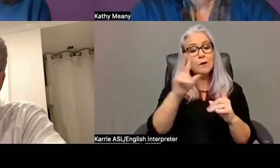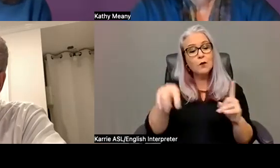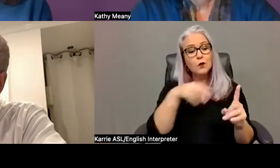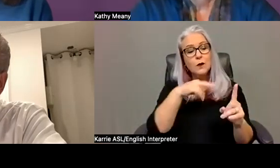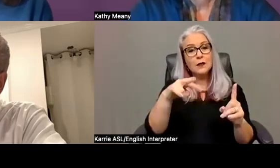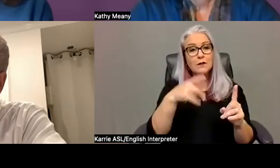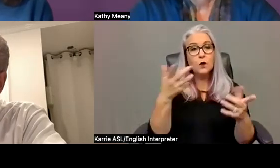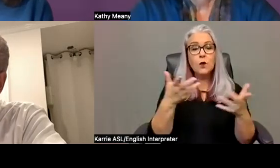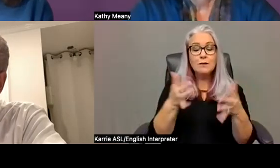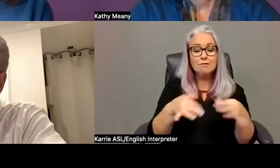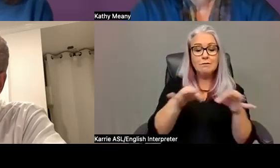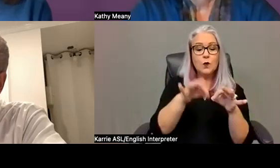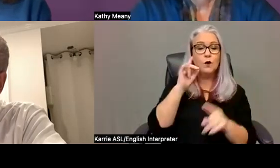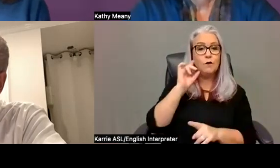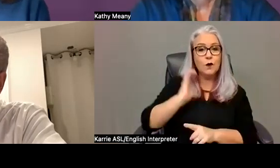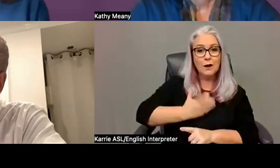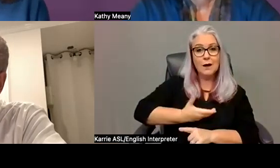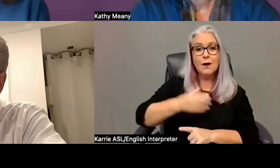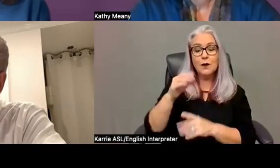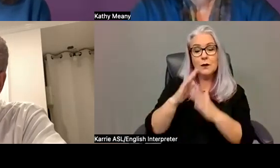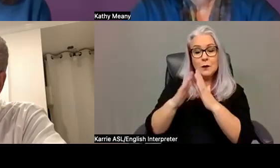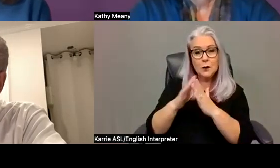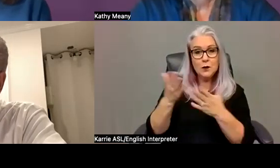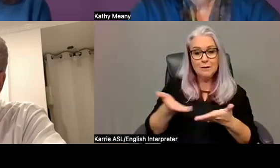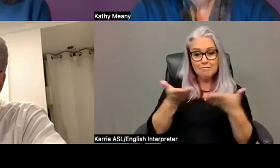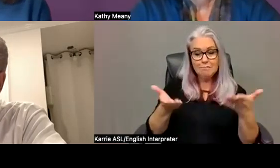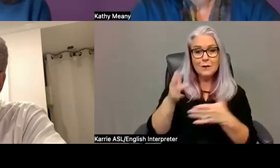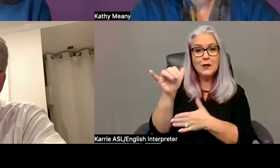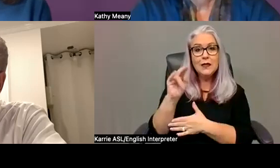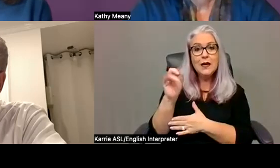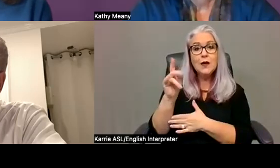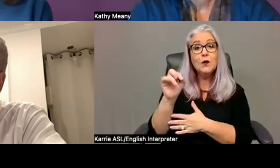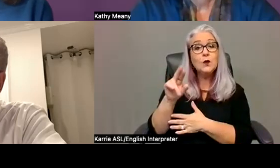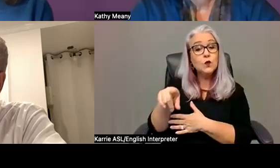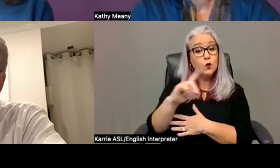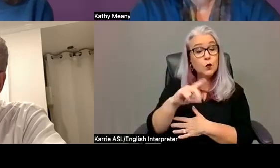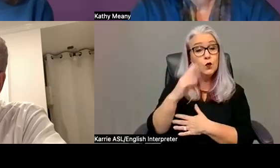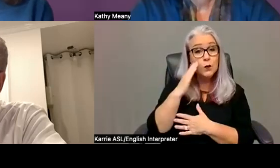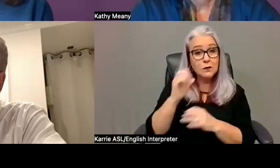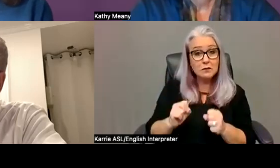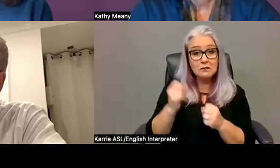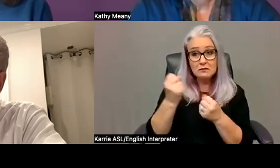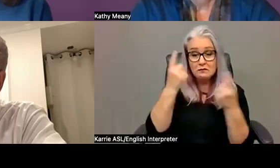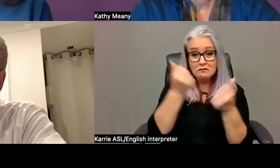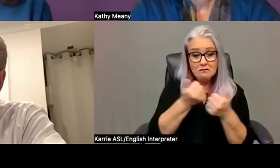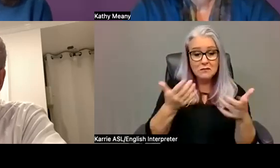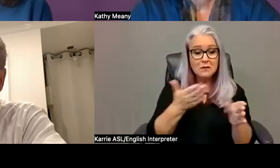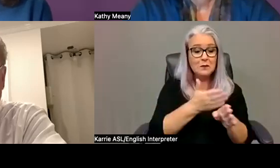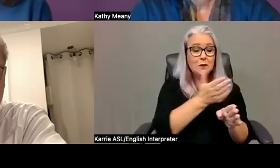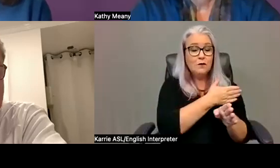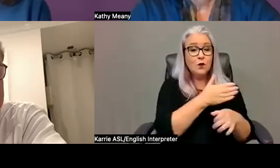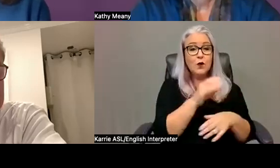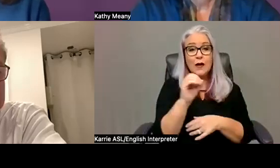to the Yonkers community so that you can make an informed decision when you vote, either in early voting beginning October